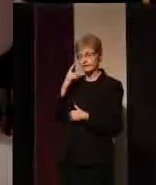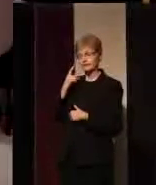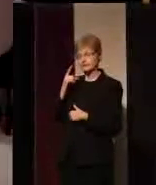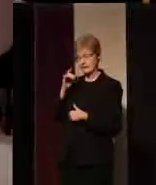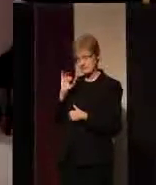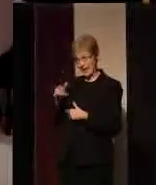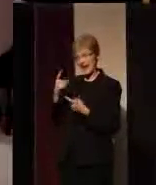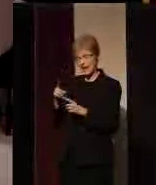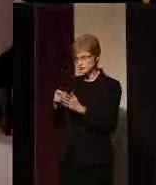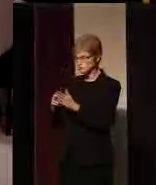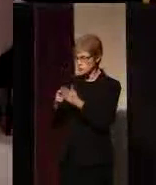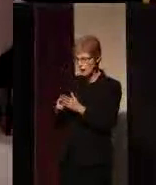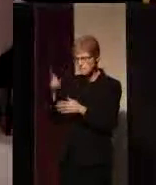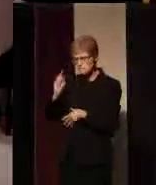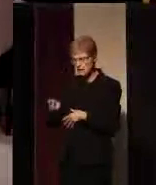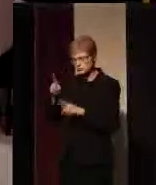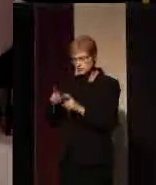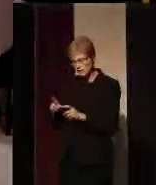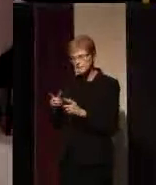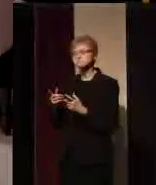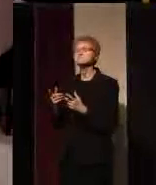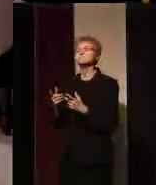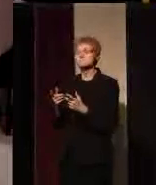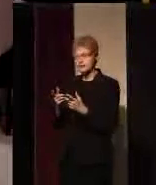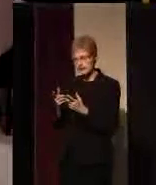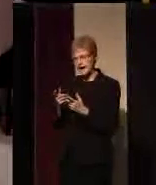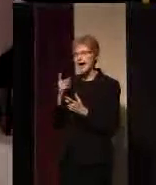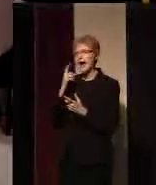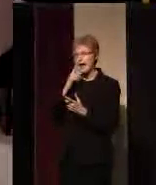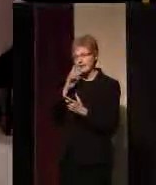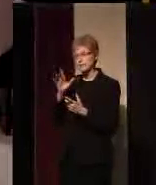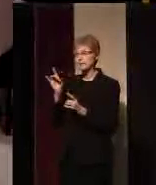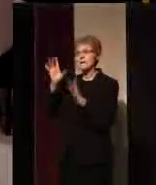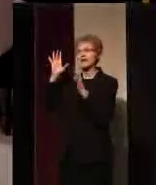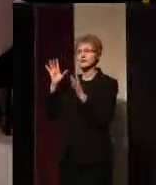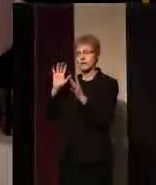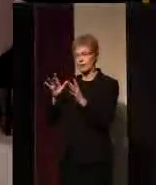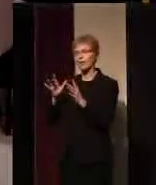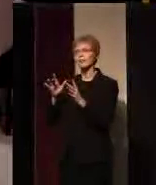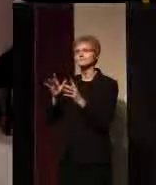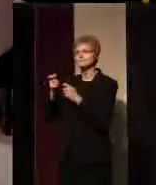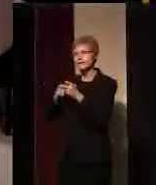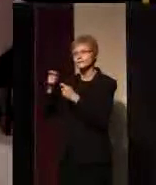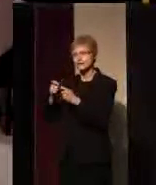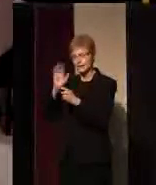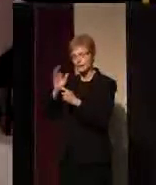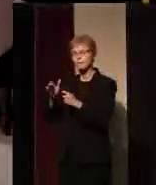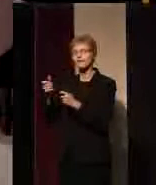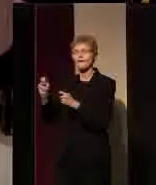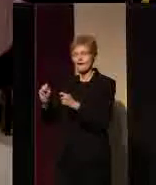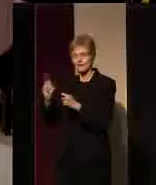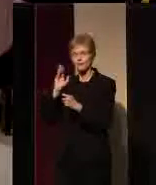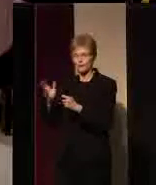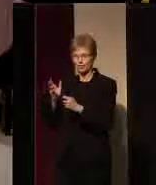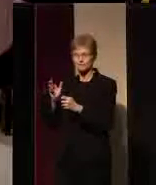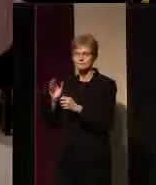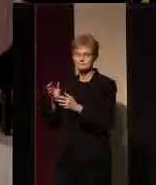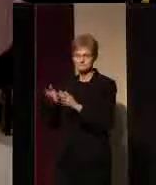going to find their way into the recording devices, and we're going to remember to turn the devices on. So please, that doesn't get